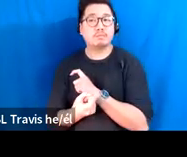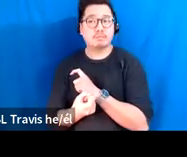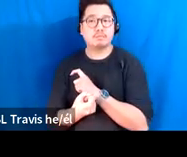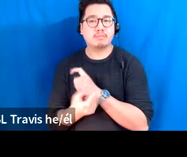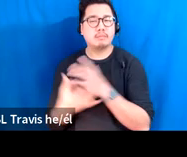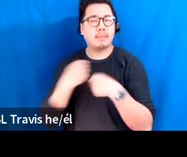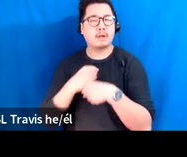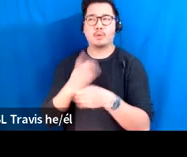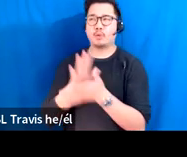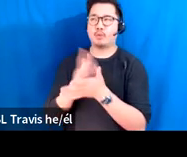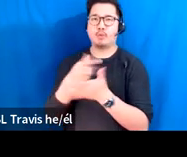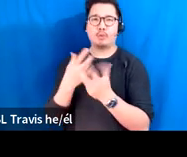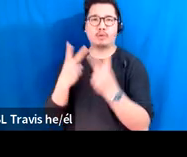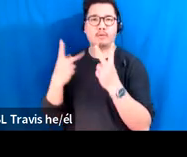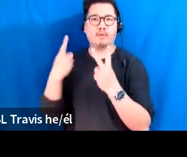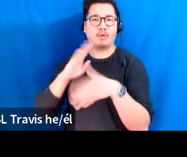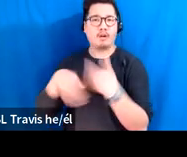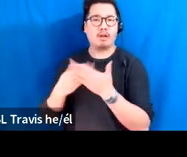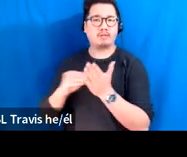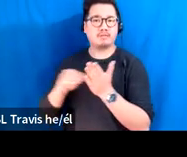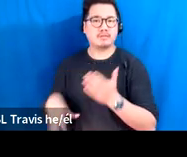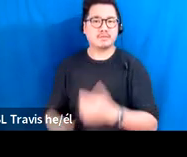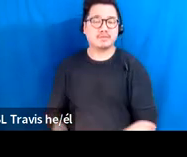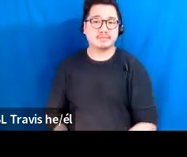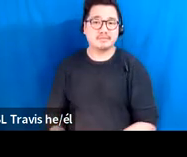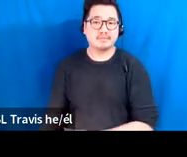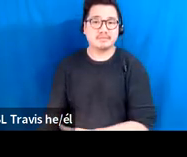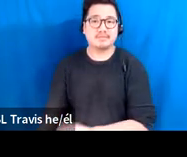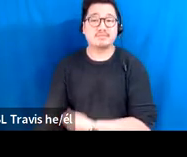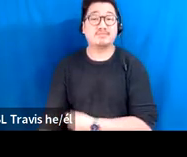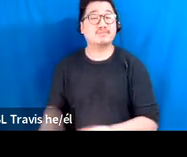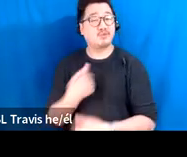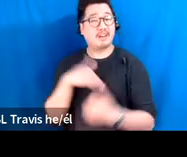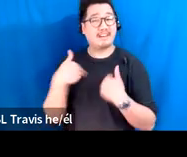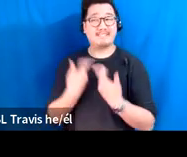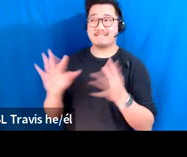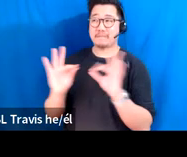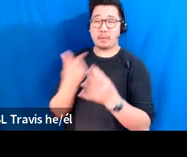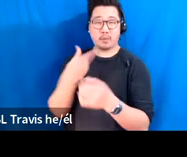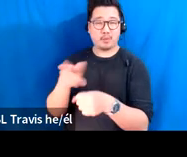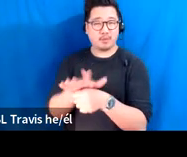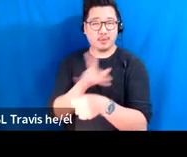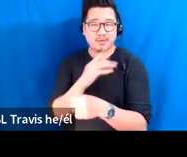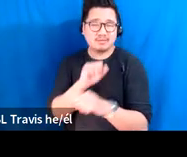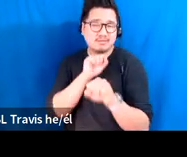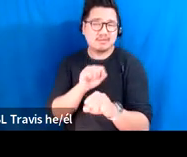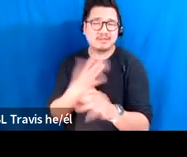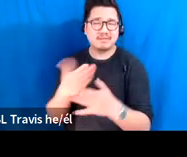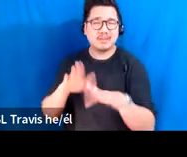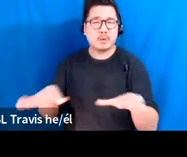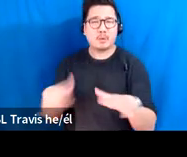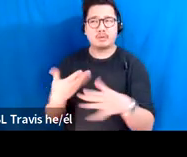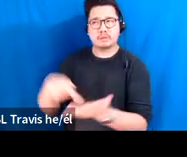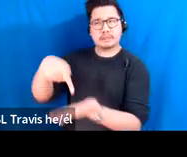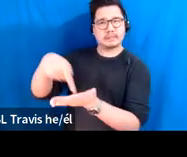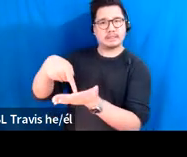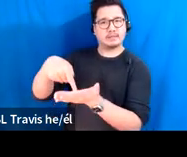want for our children we have committed families who love their children and rightfully are demanding improvement from our